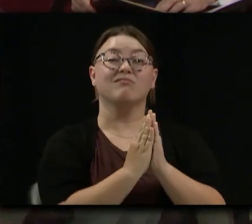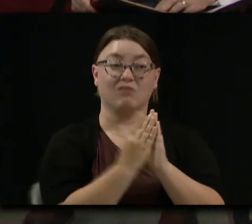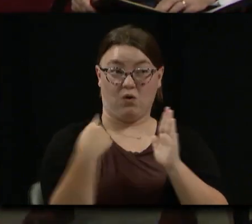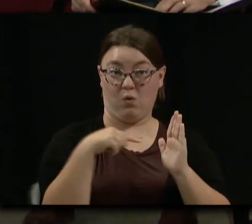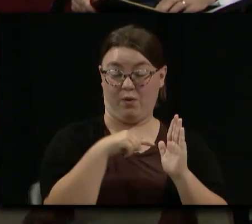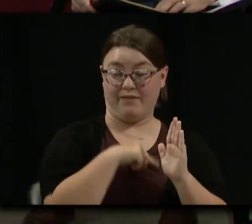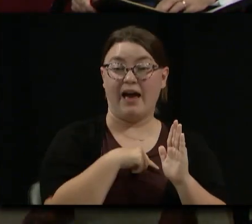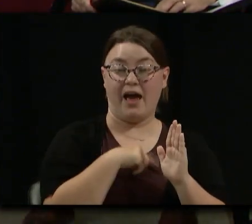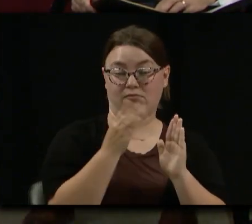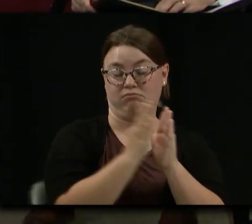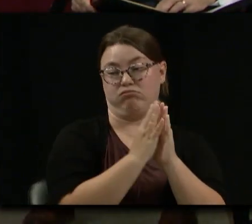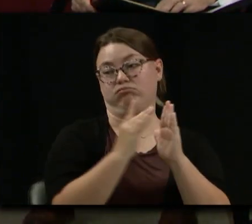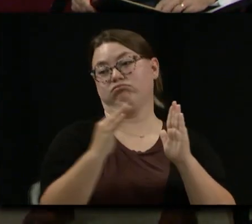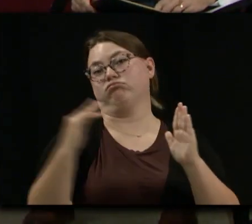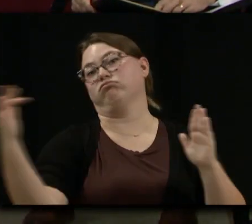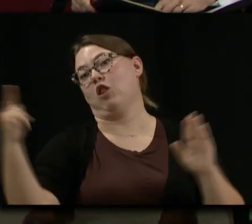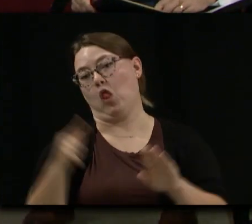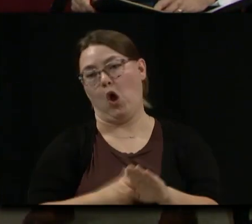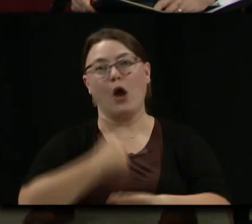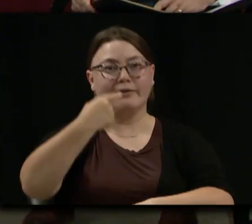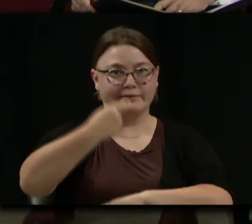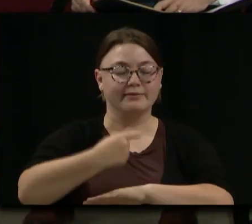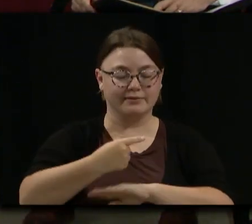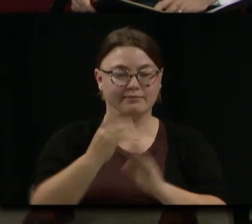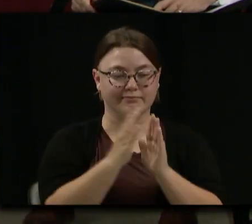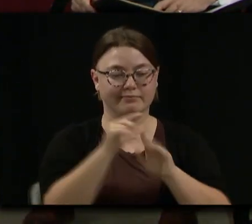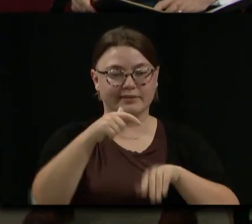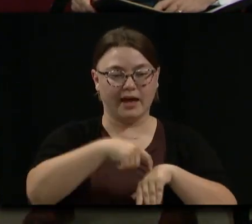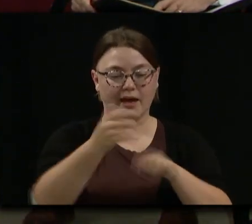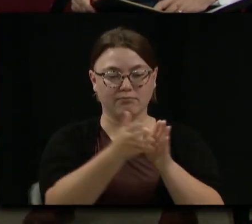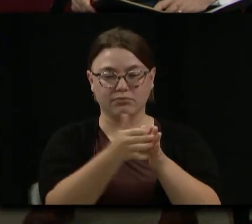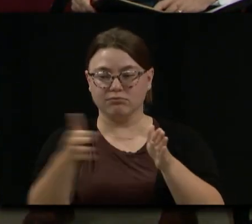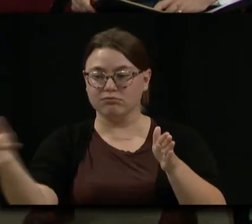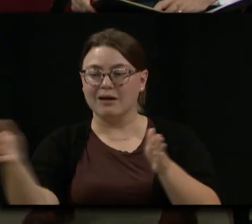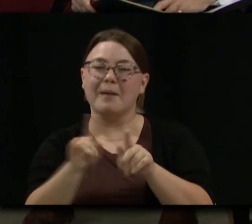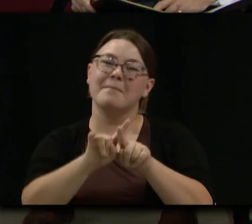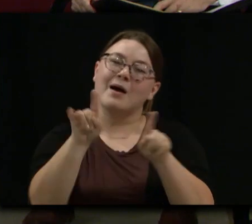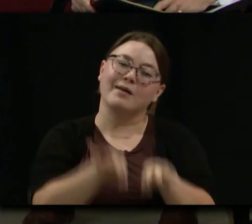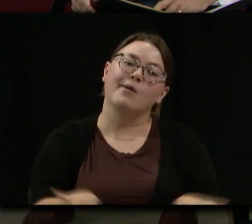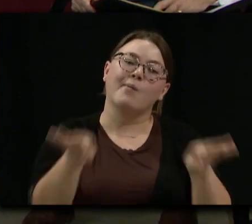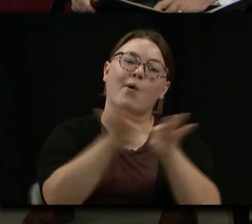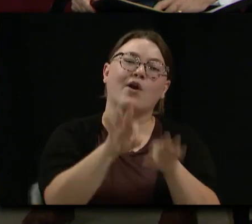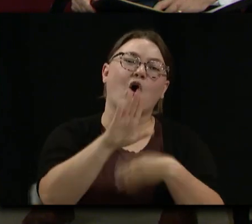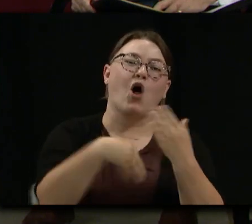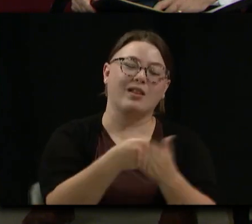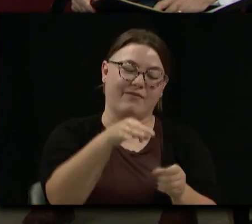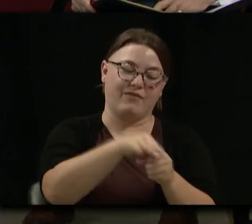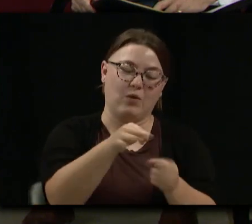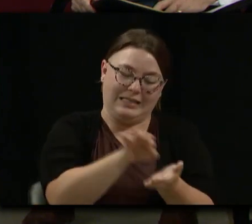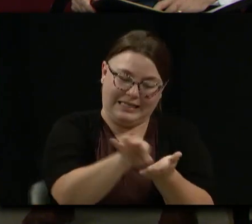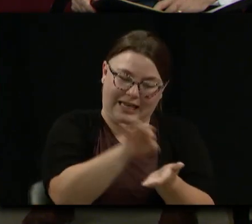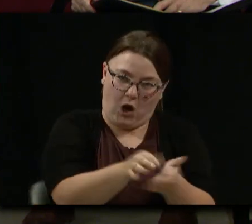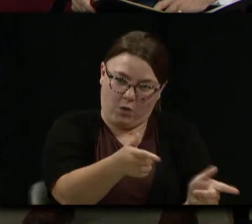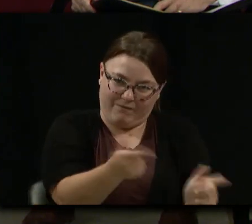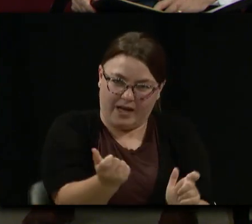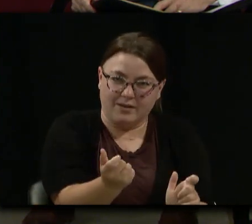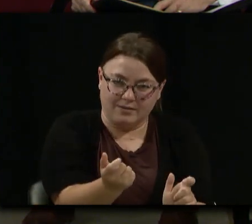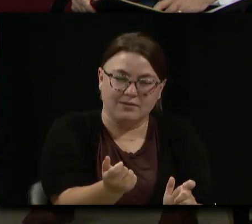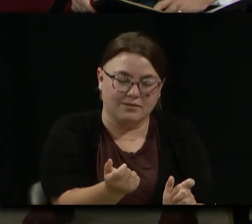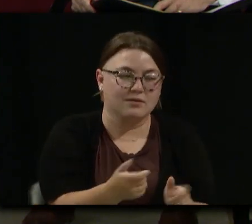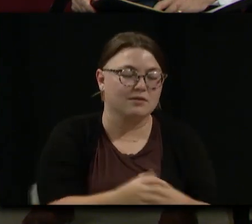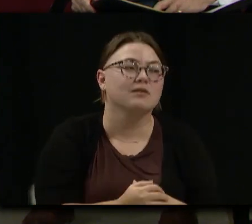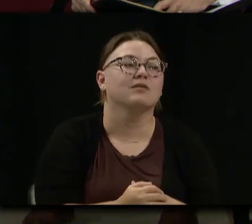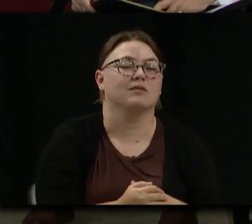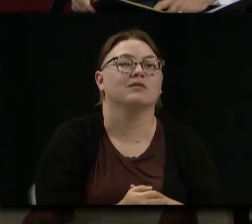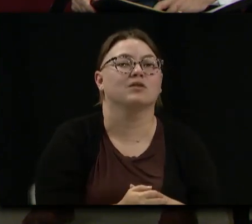they shortened it up just to try and make sure we're getting all the votes counted as quickly as possible. We would go into